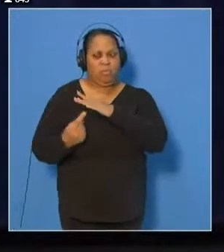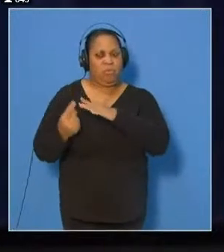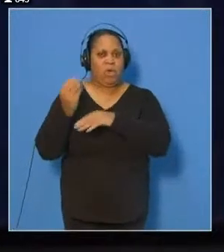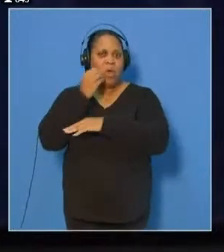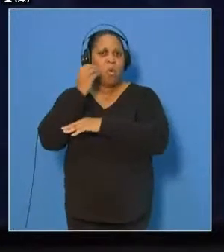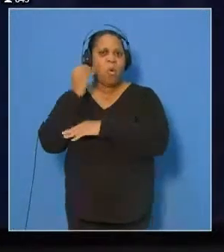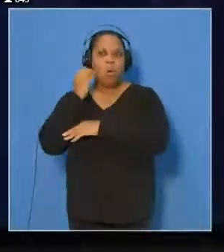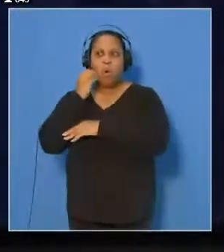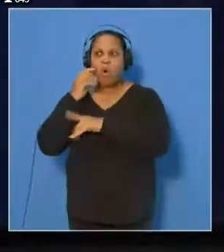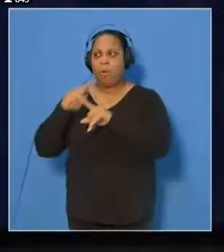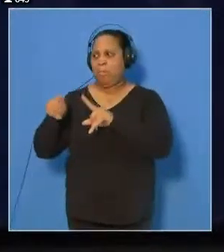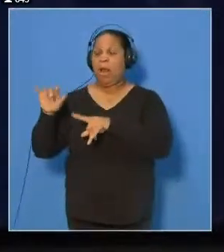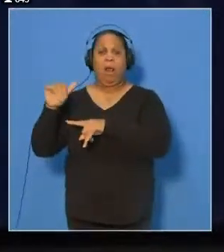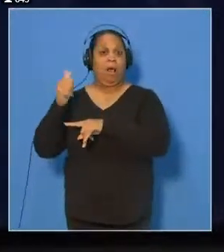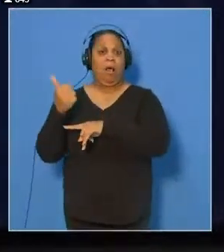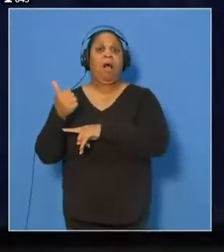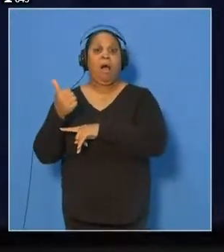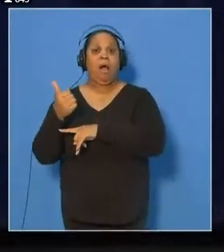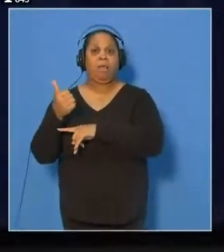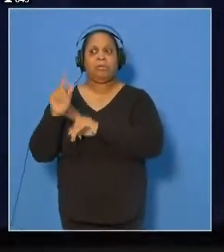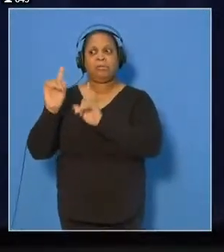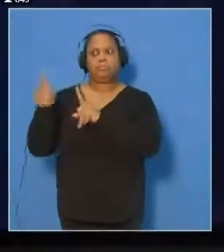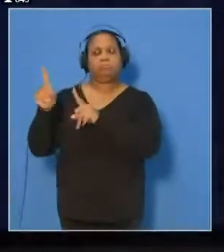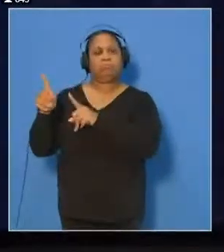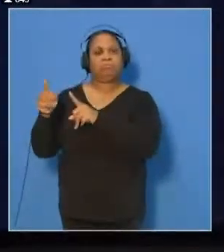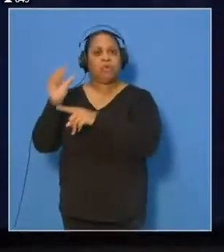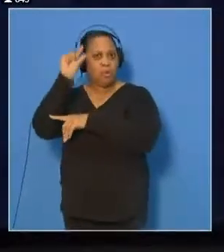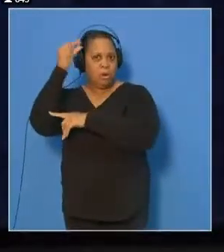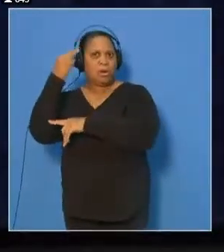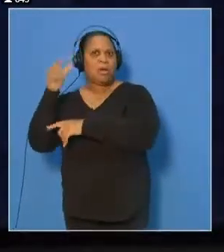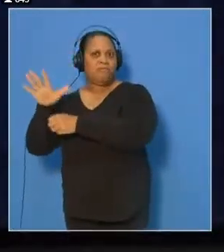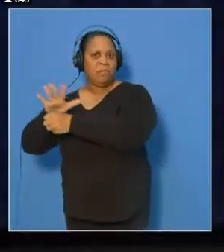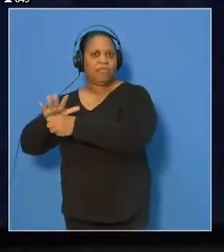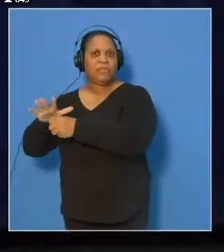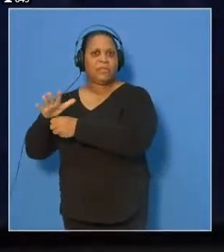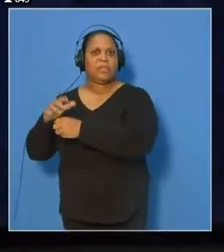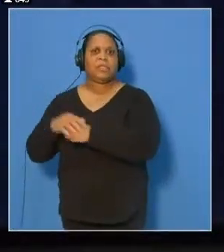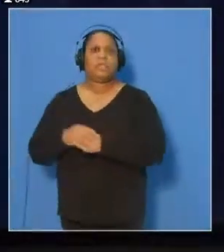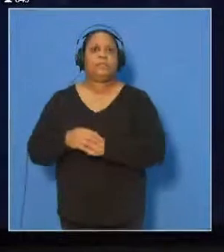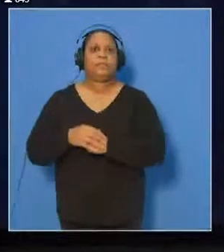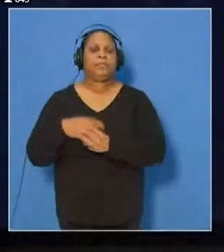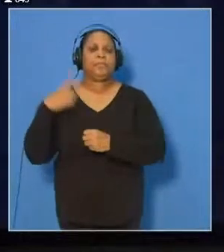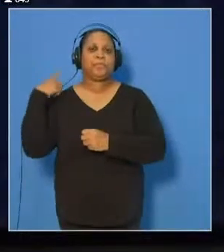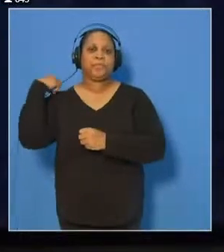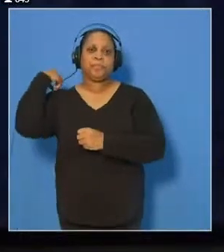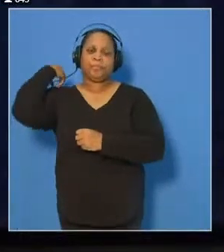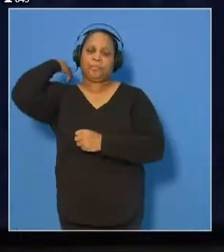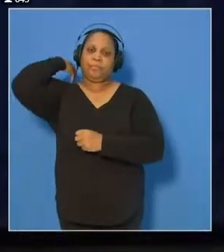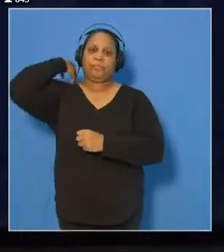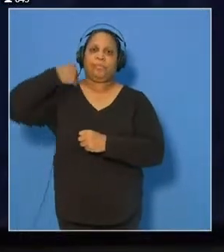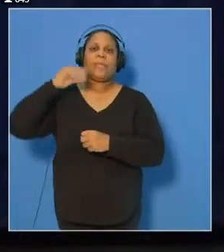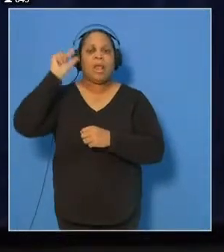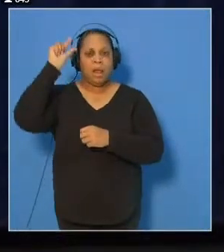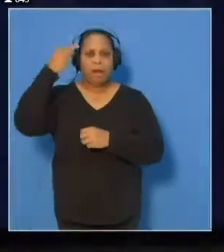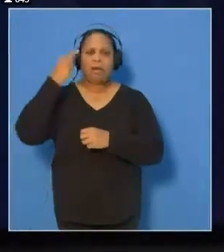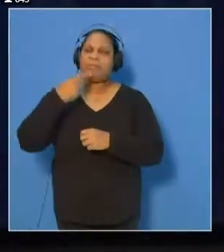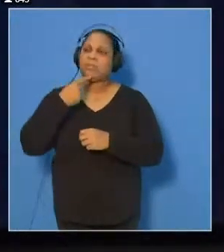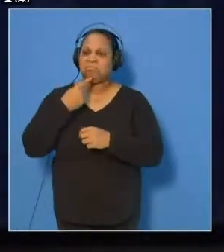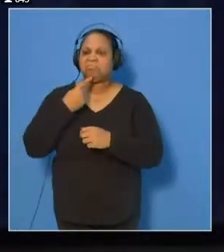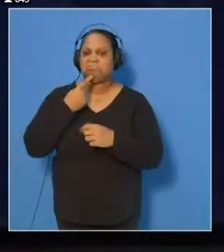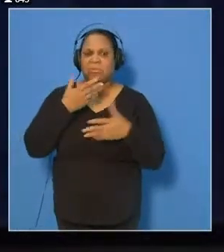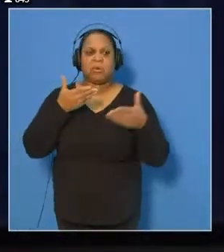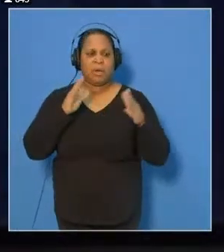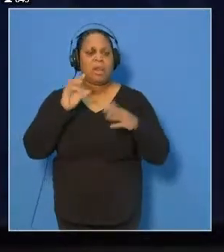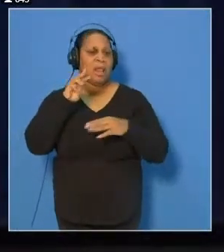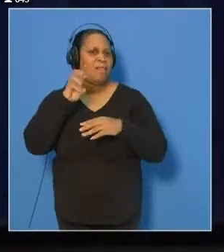home and you're putting others at other facilities? Well, I'm going to let the Minister of Health speak to that, but I would